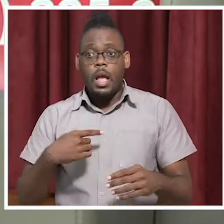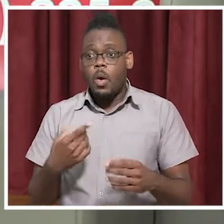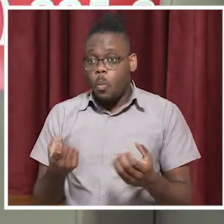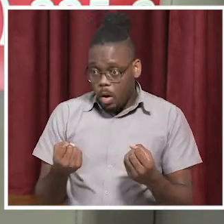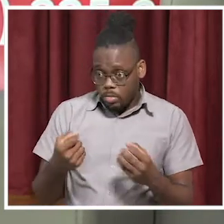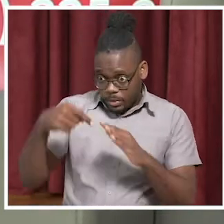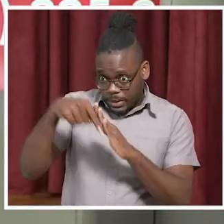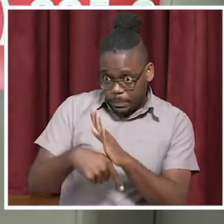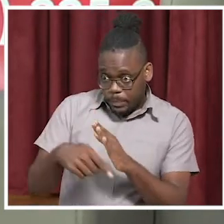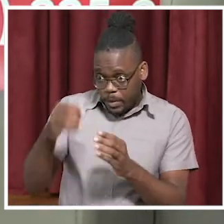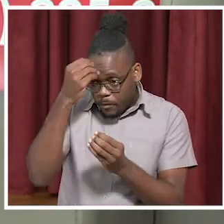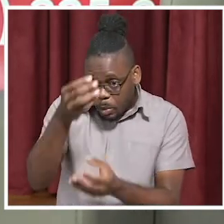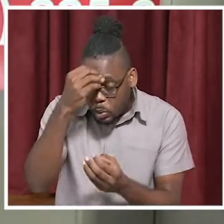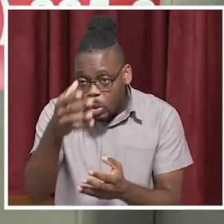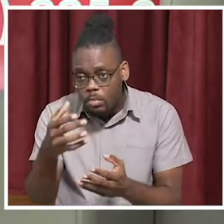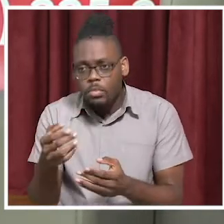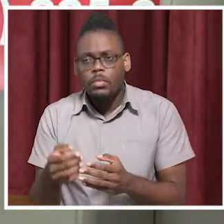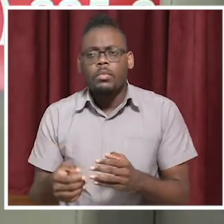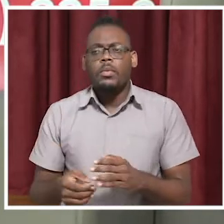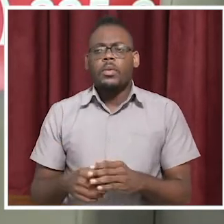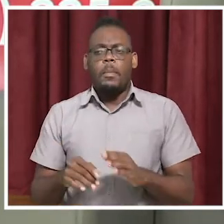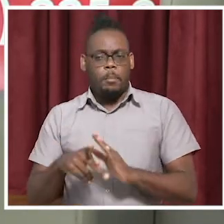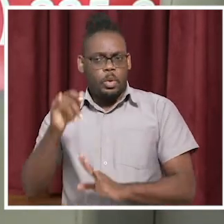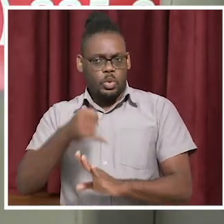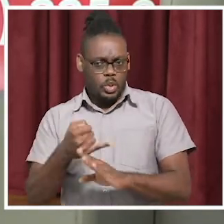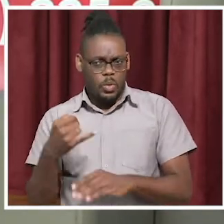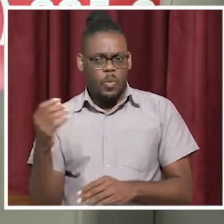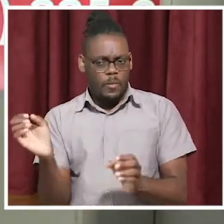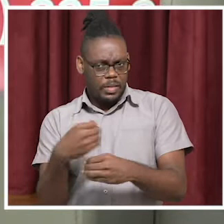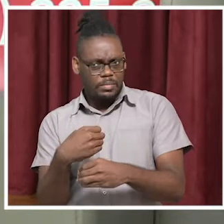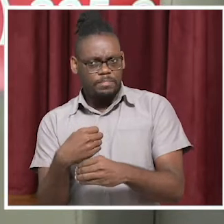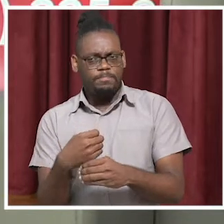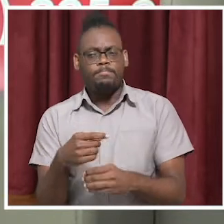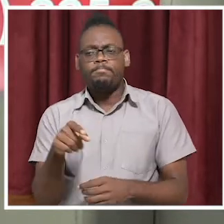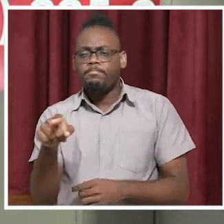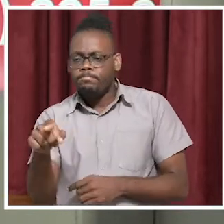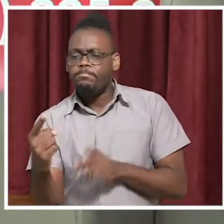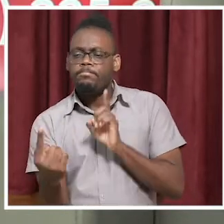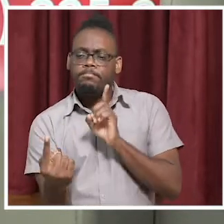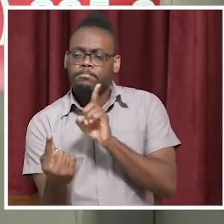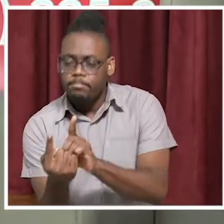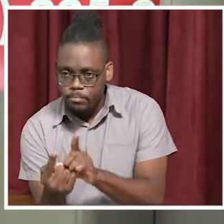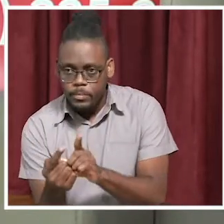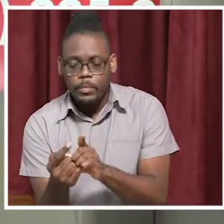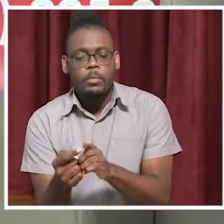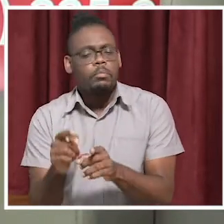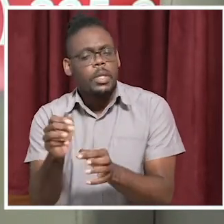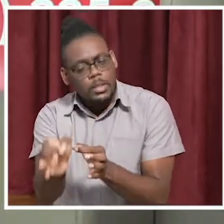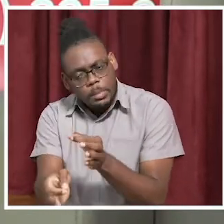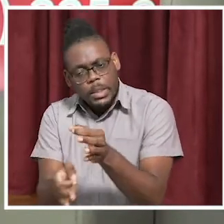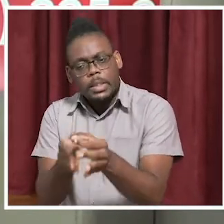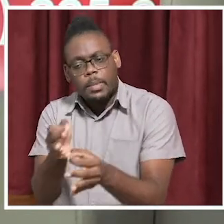your assigned project officer is really the person who can treat with your specific need. Now, talk to me about after.